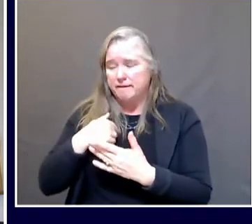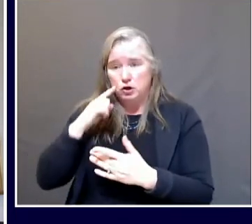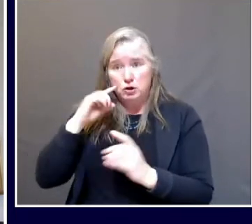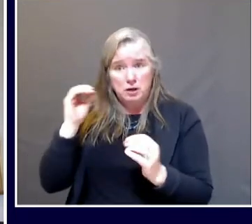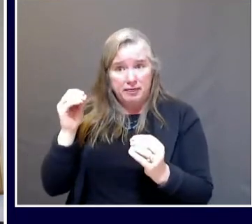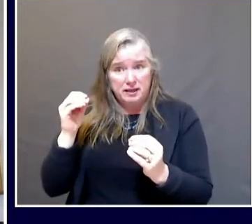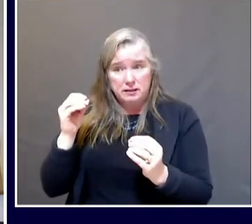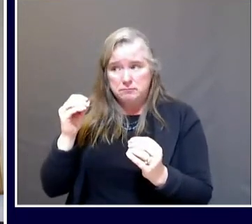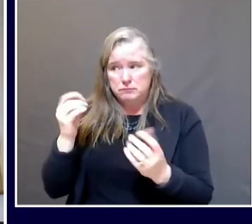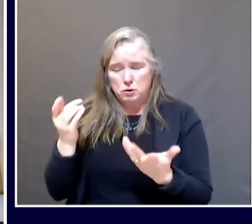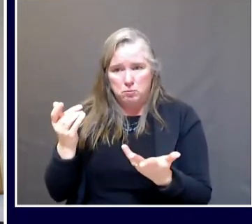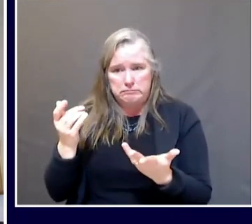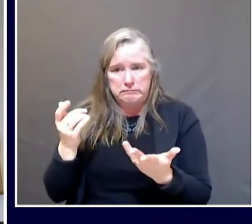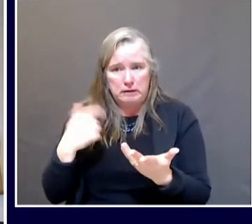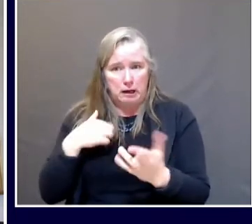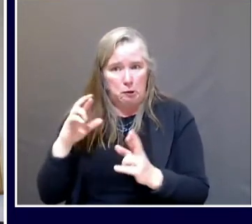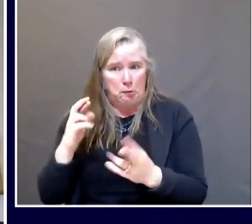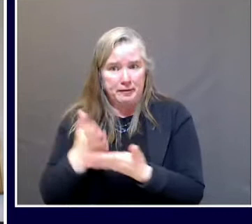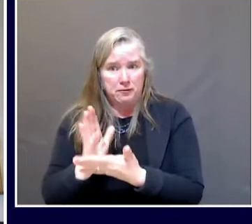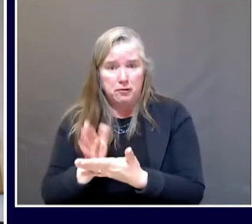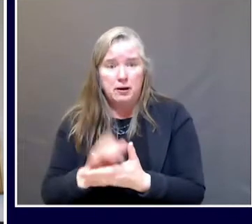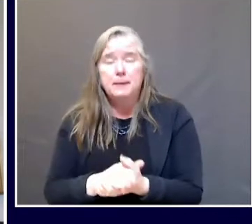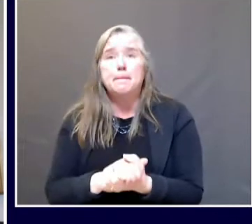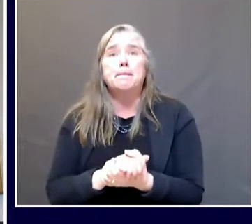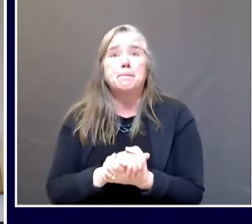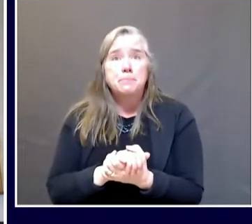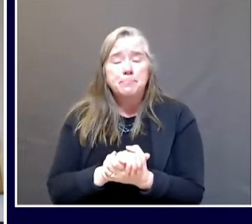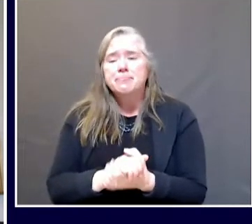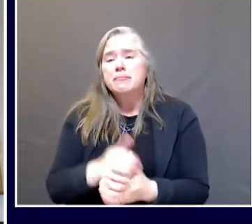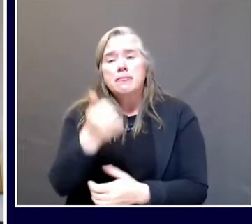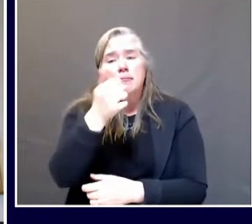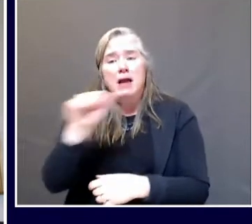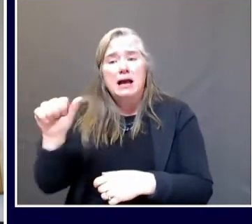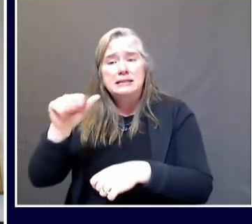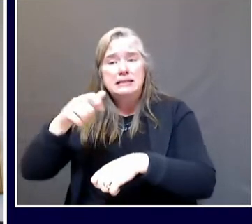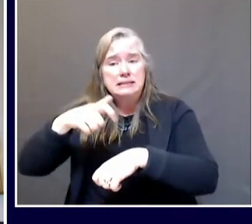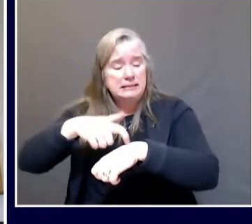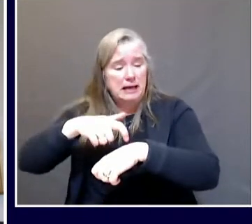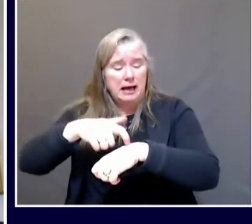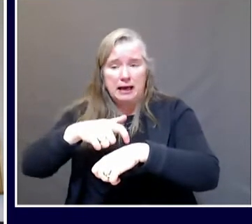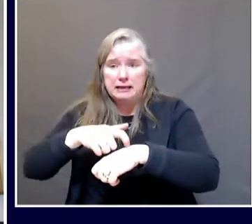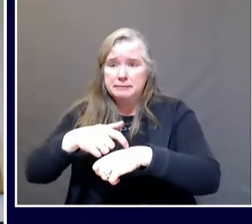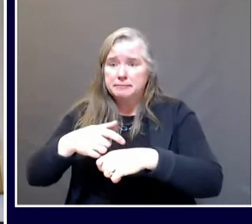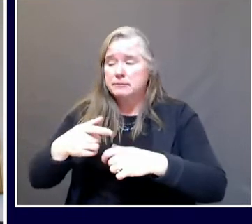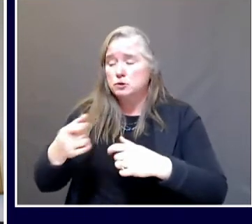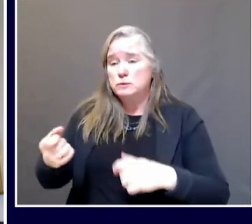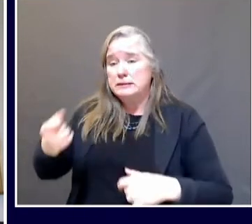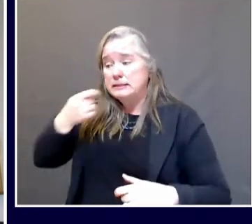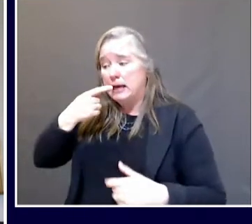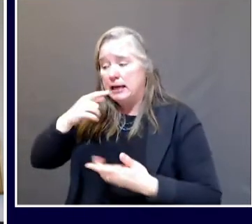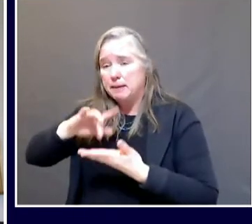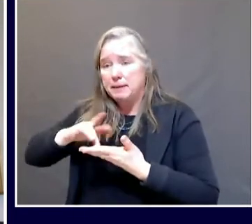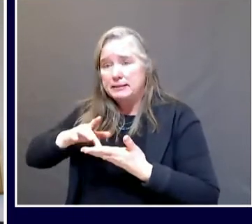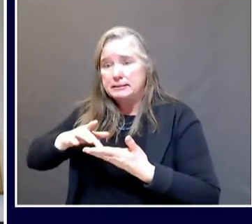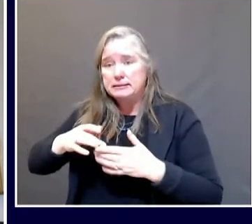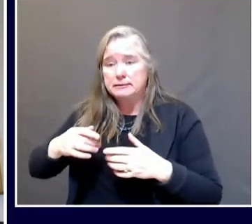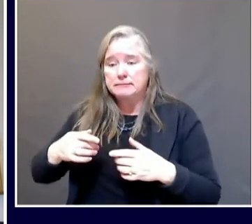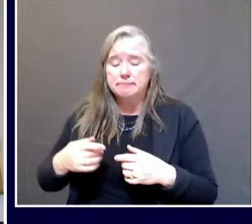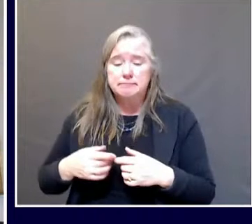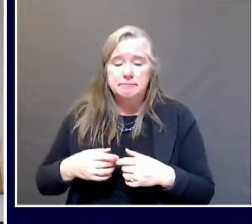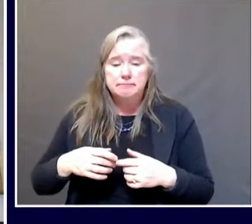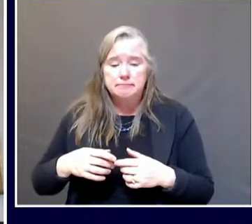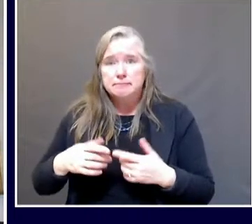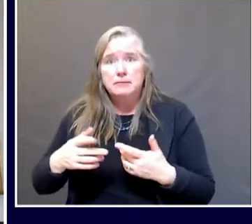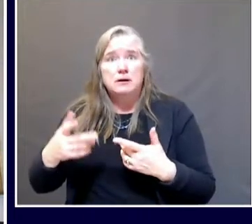are reactions that can occur after any type of medical procedure, after any ingestion of a drug. What matters to us is that the person